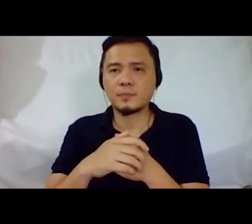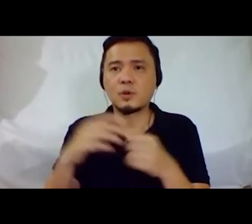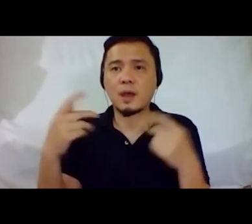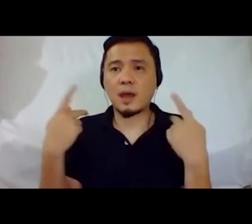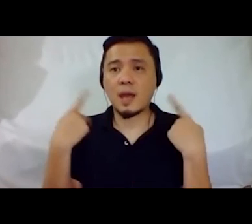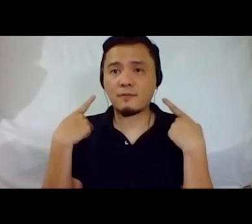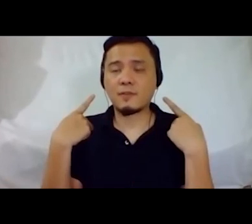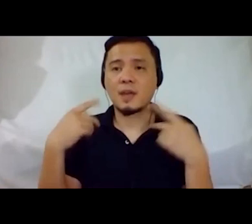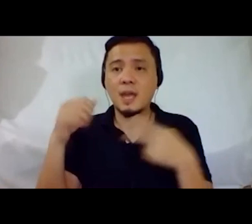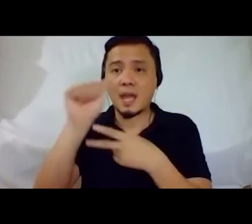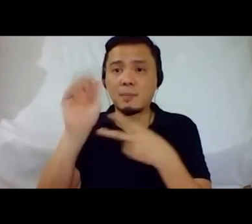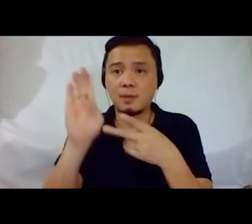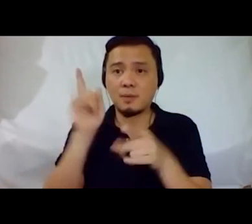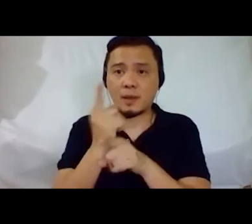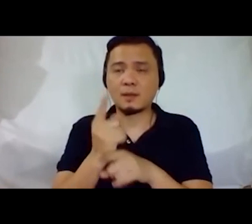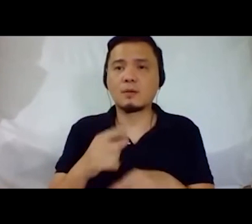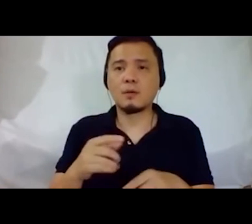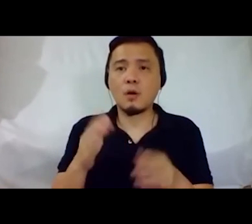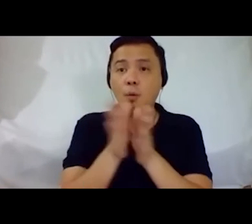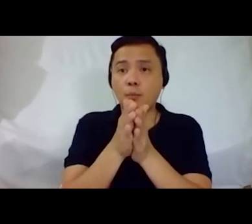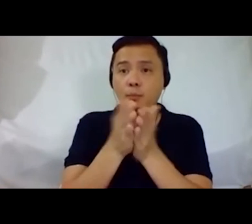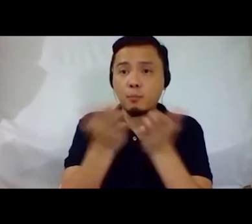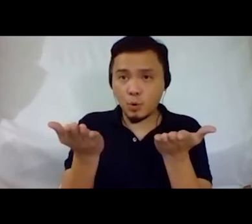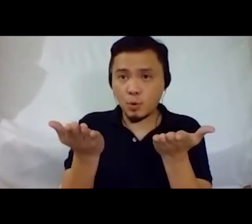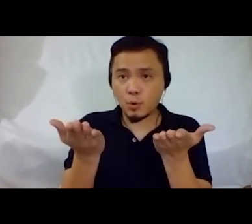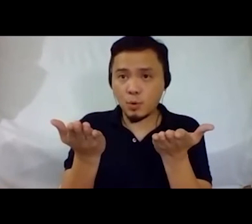book, thin, expensive.